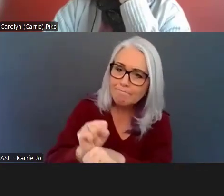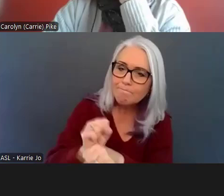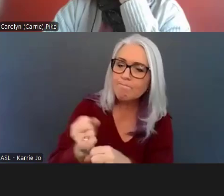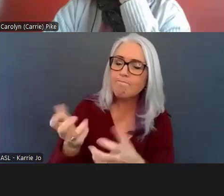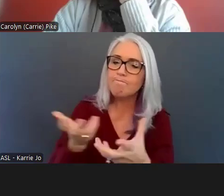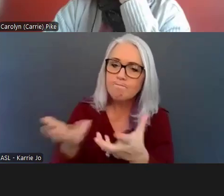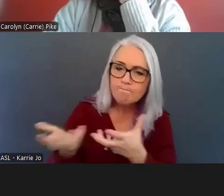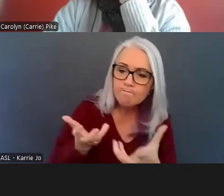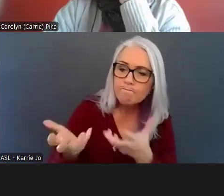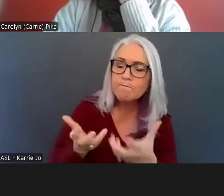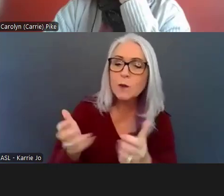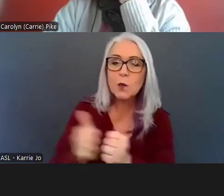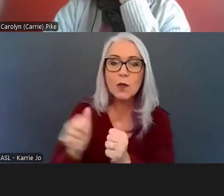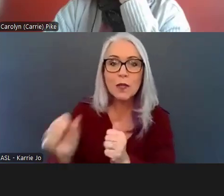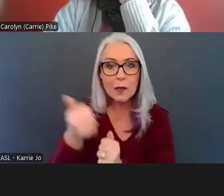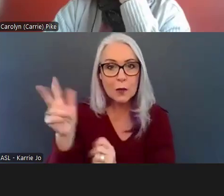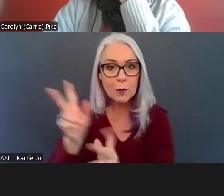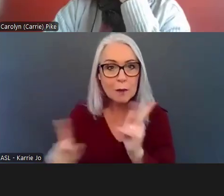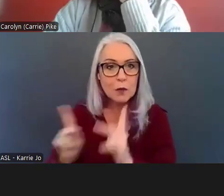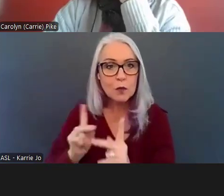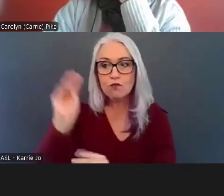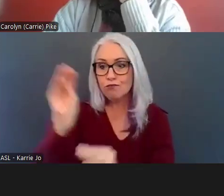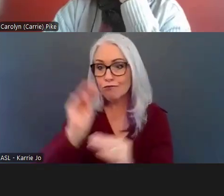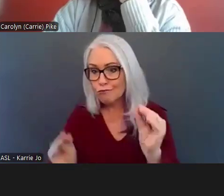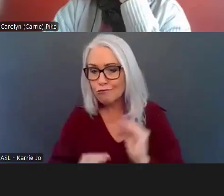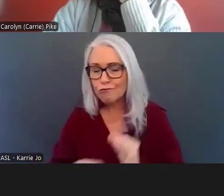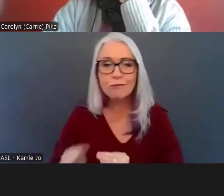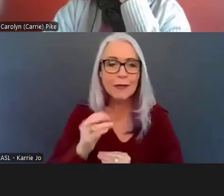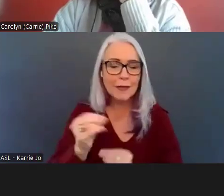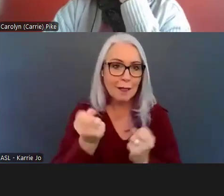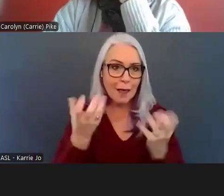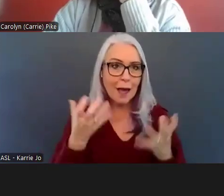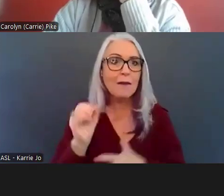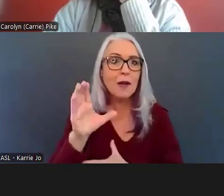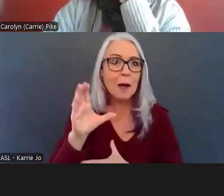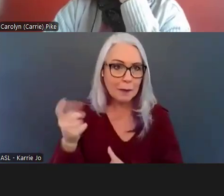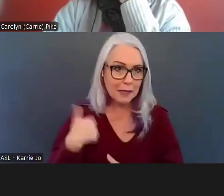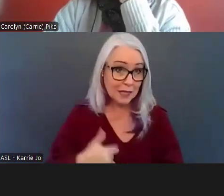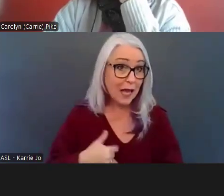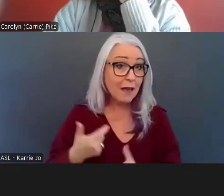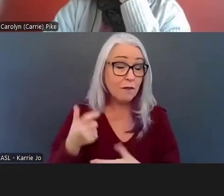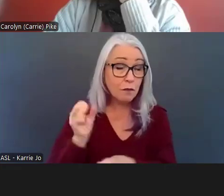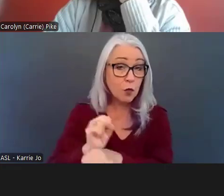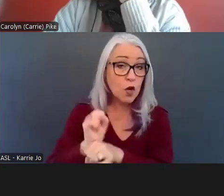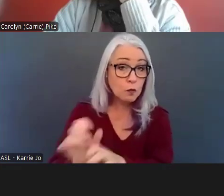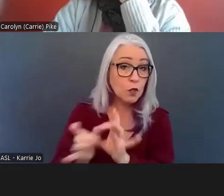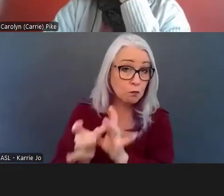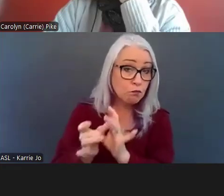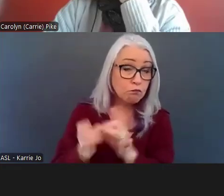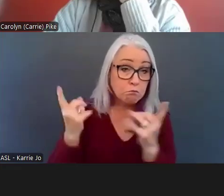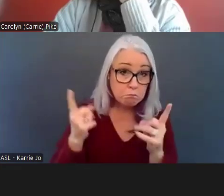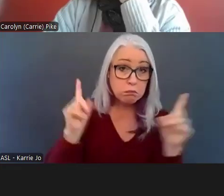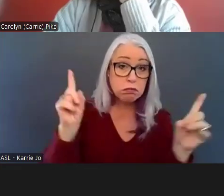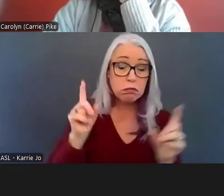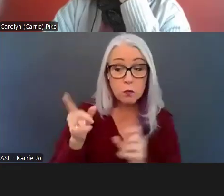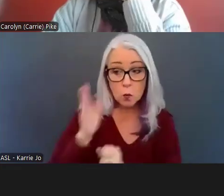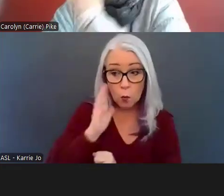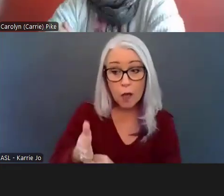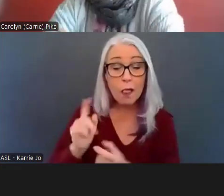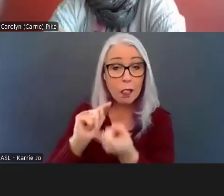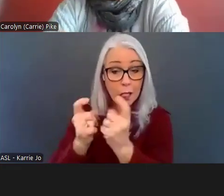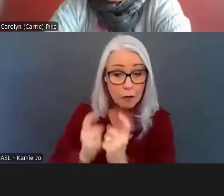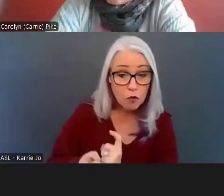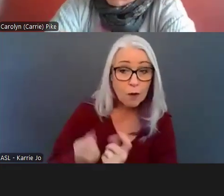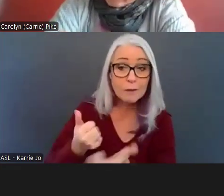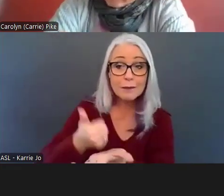rearrange things, and a lot of the companies I've worked with are willing to make adjustments and help. So there is that aspect